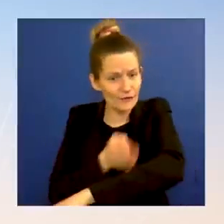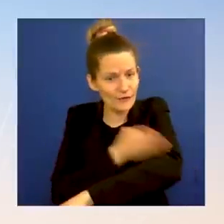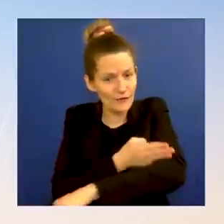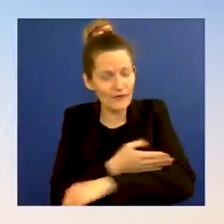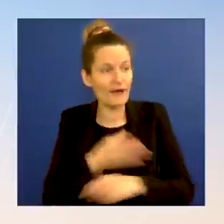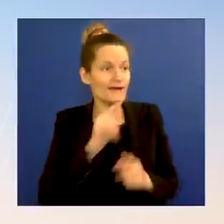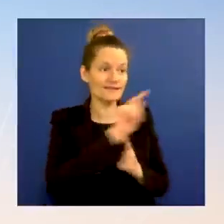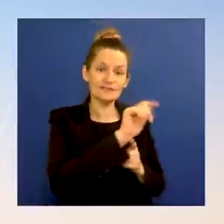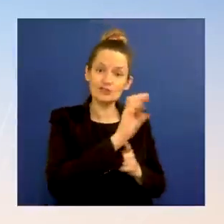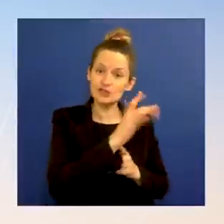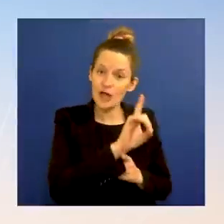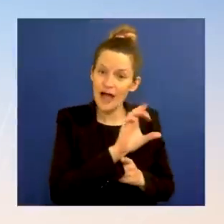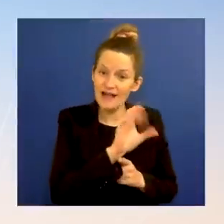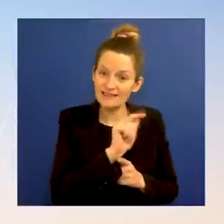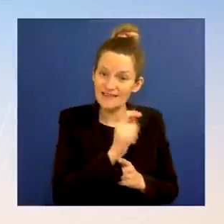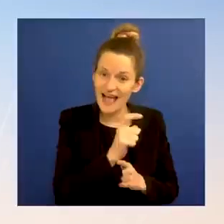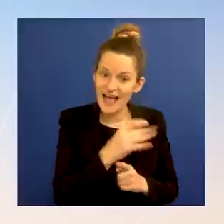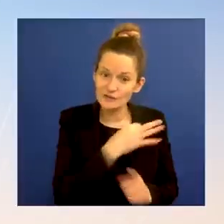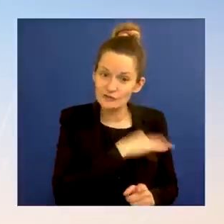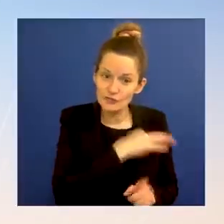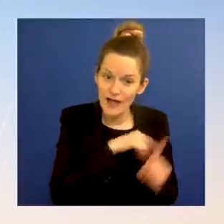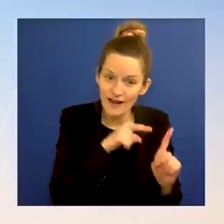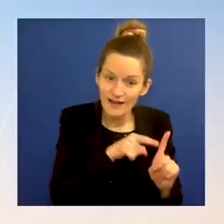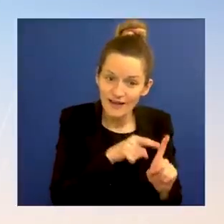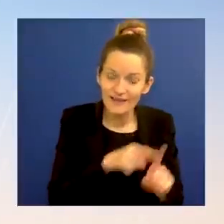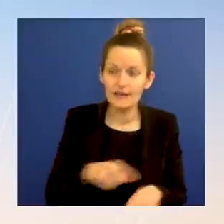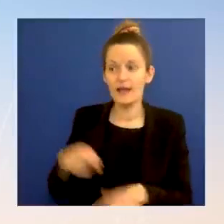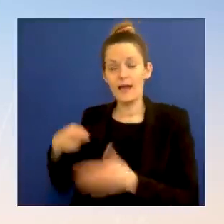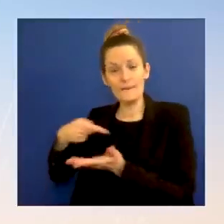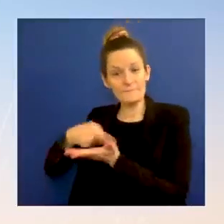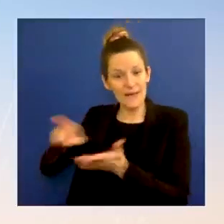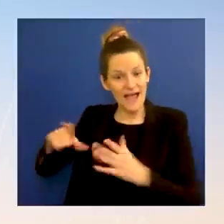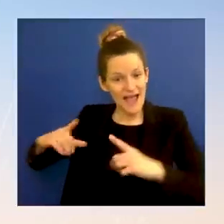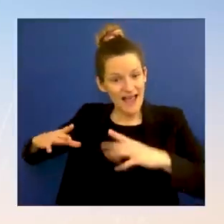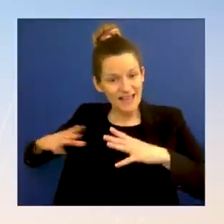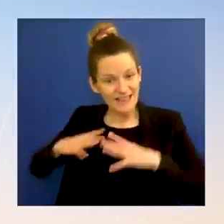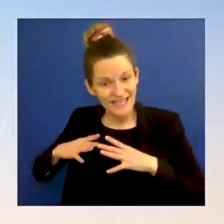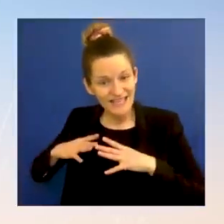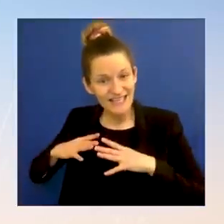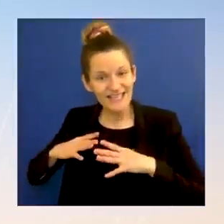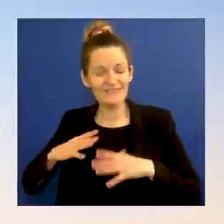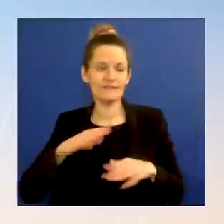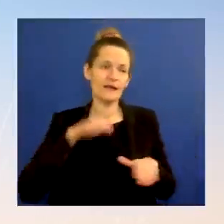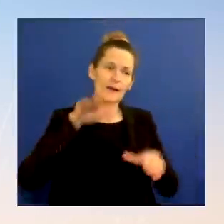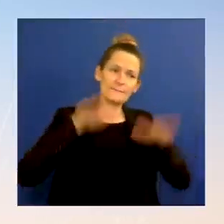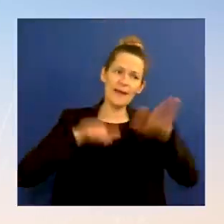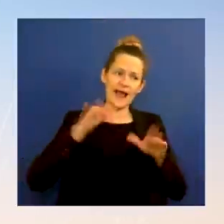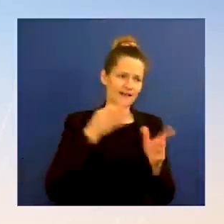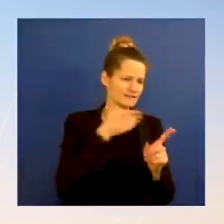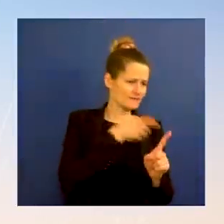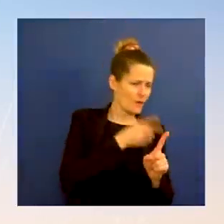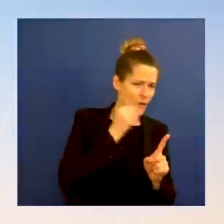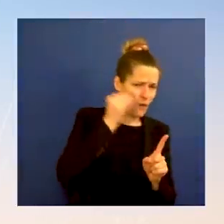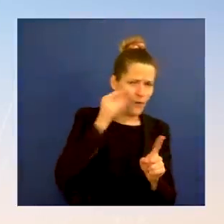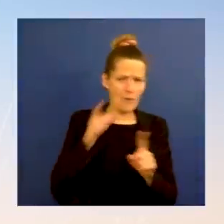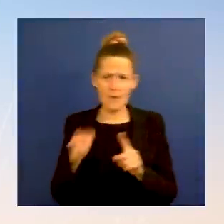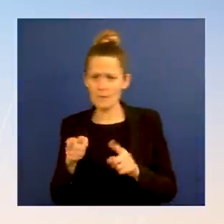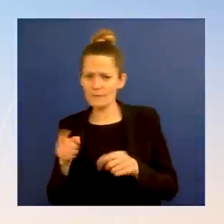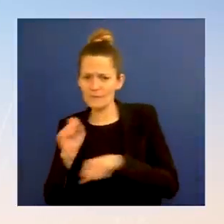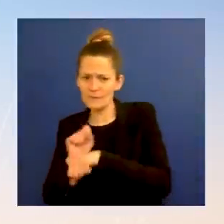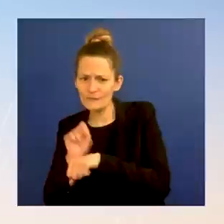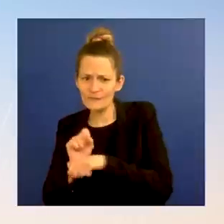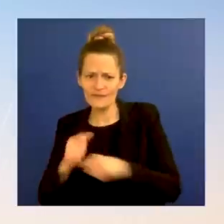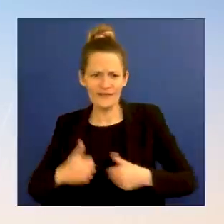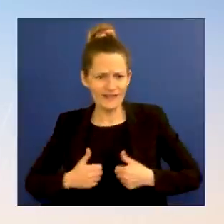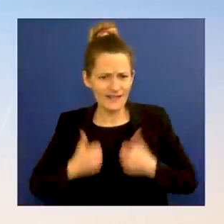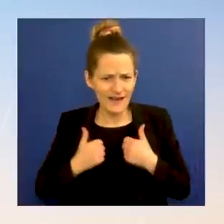balance work and home responsibilities, helping people get back to work and balance their care responsibilities, lowering costs for families,